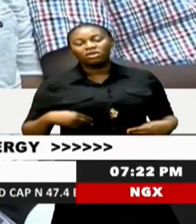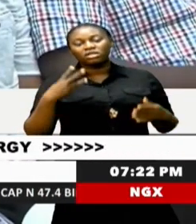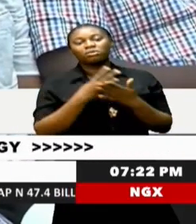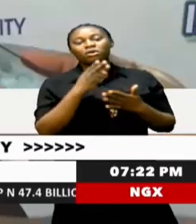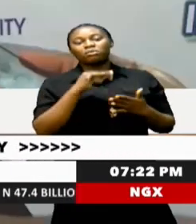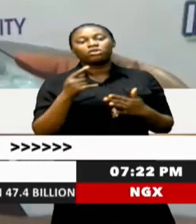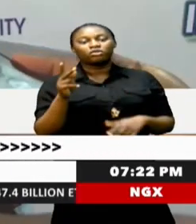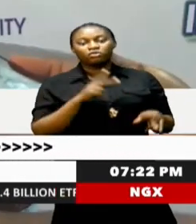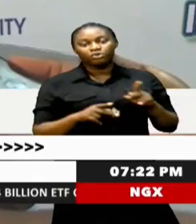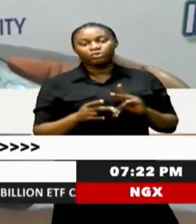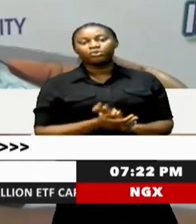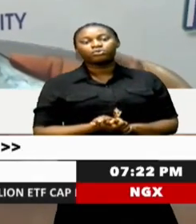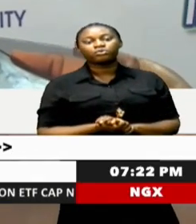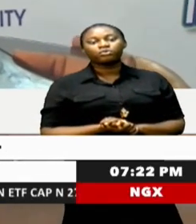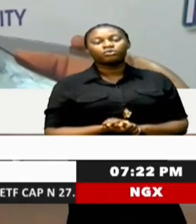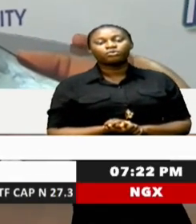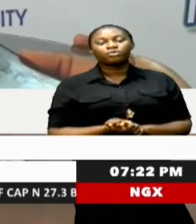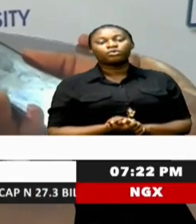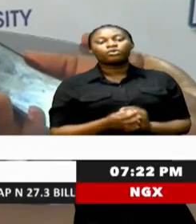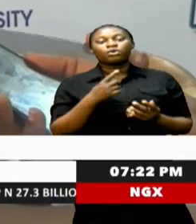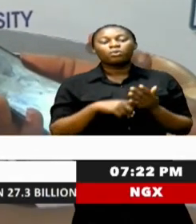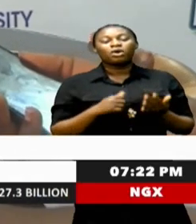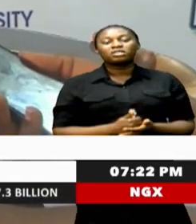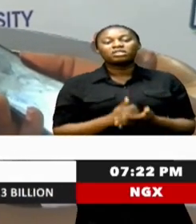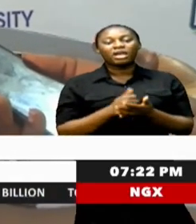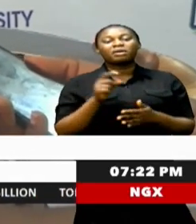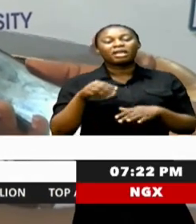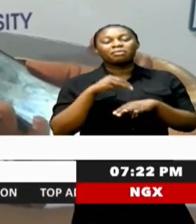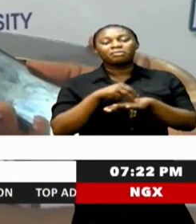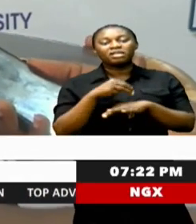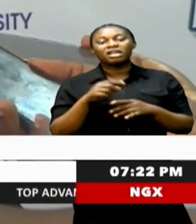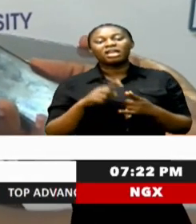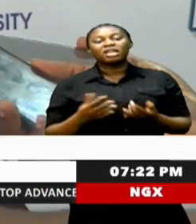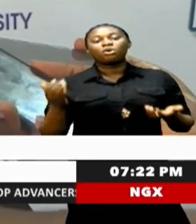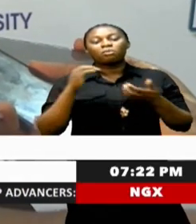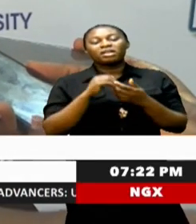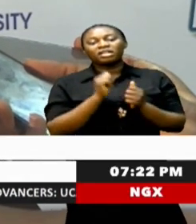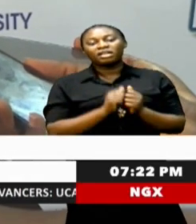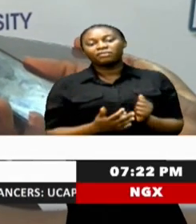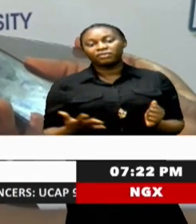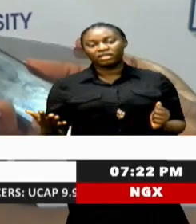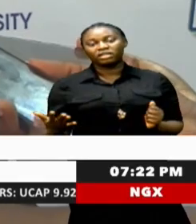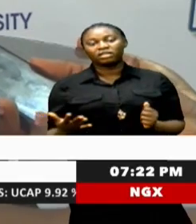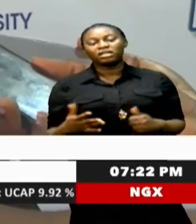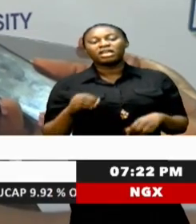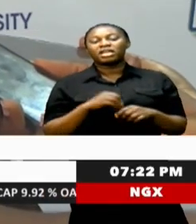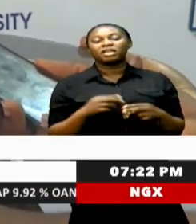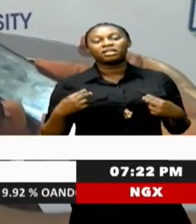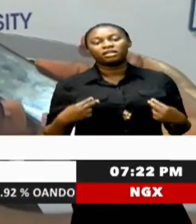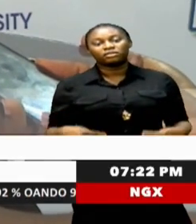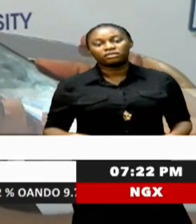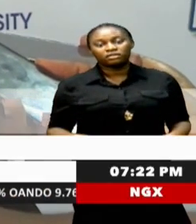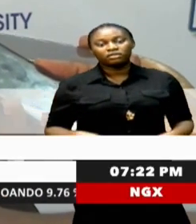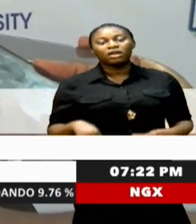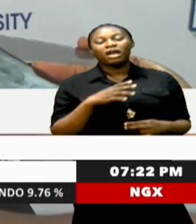people. So what health messaging is, it encompasses everything in health